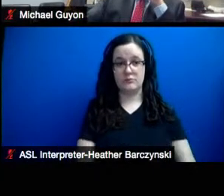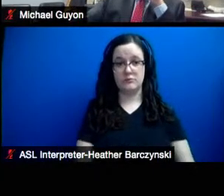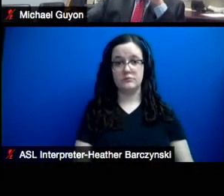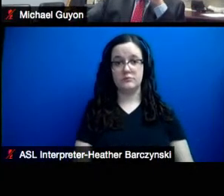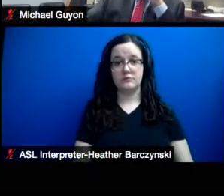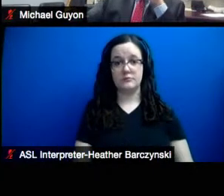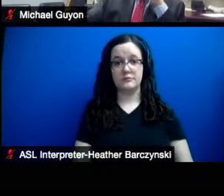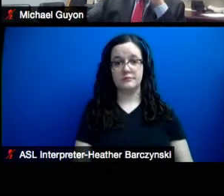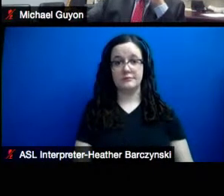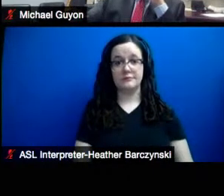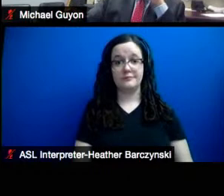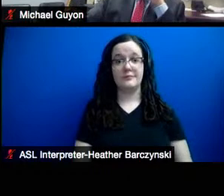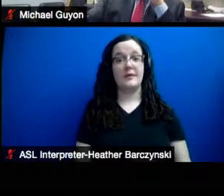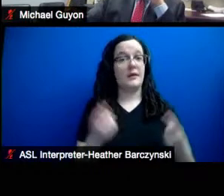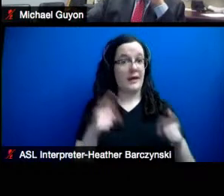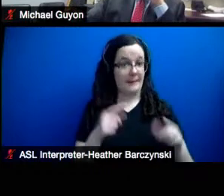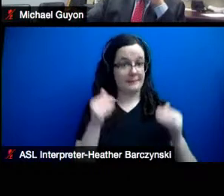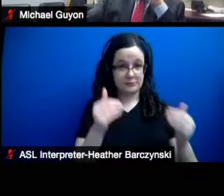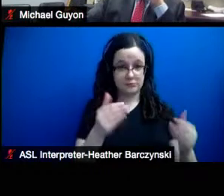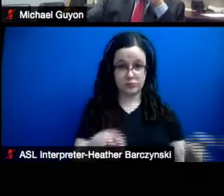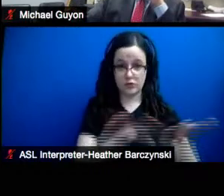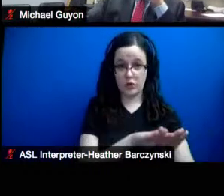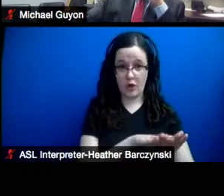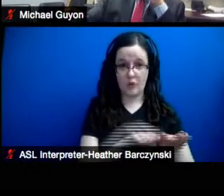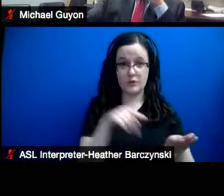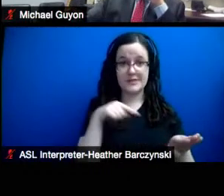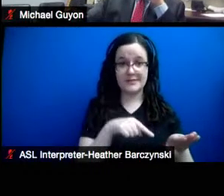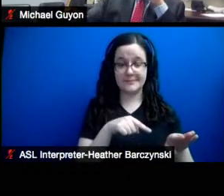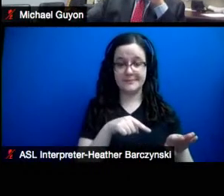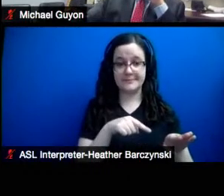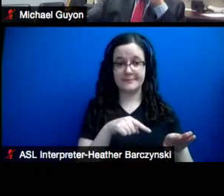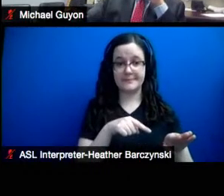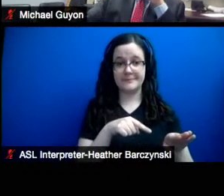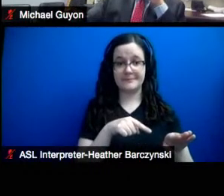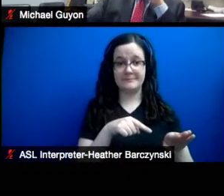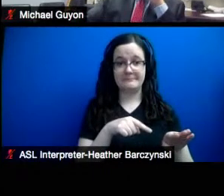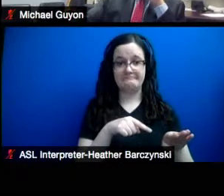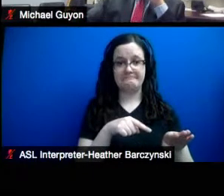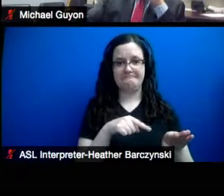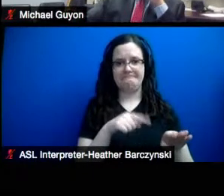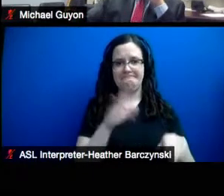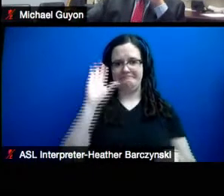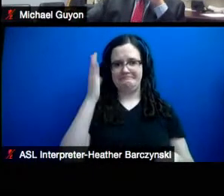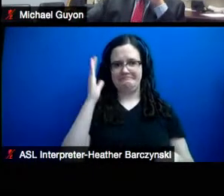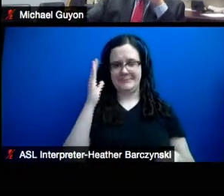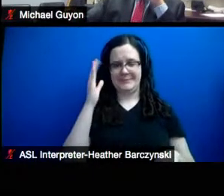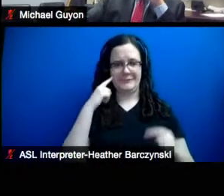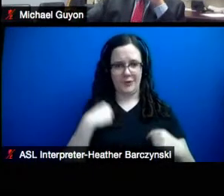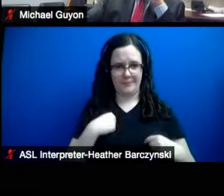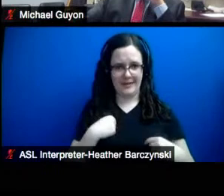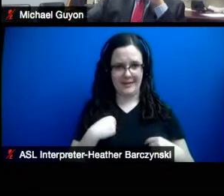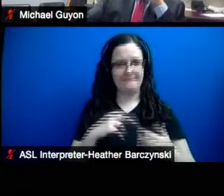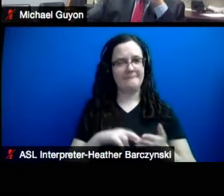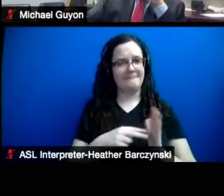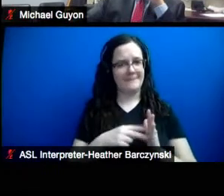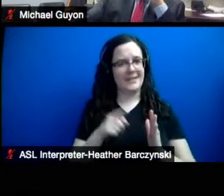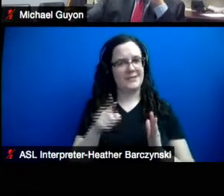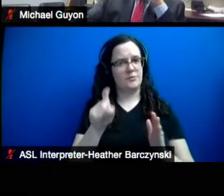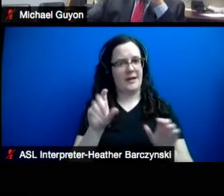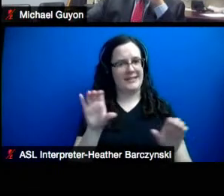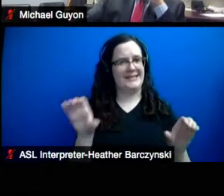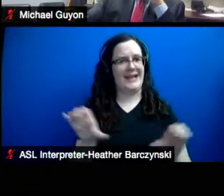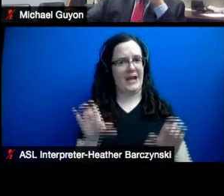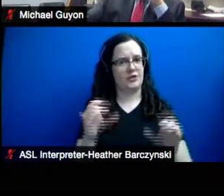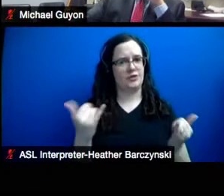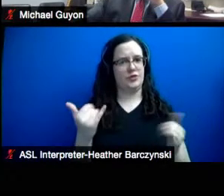if you close the public hearing, it would seem to me that you need to take action then